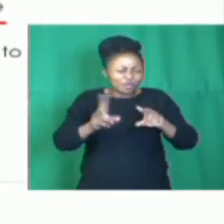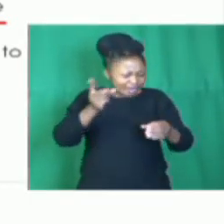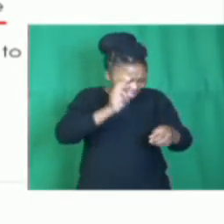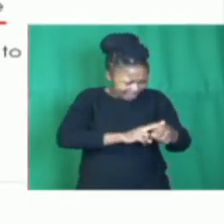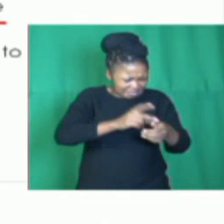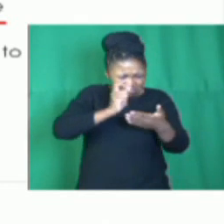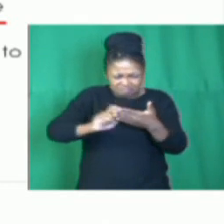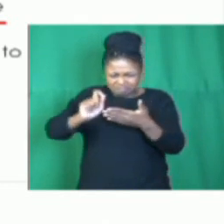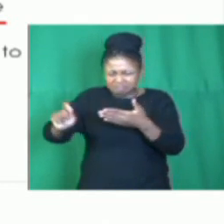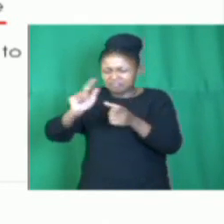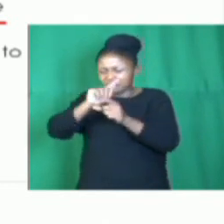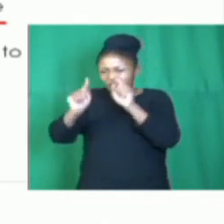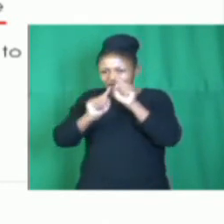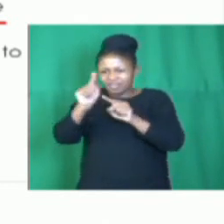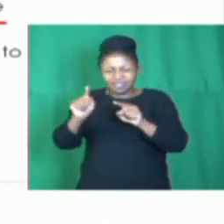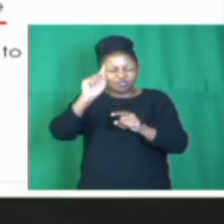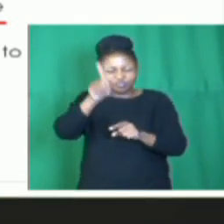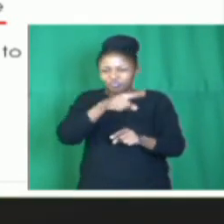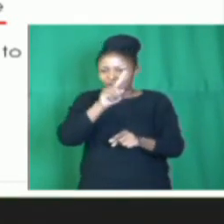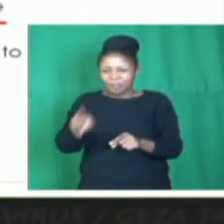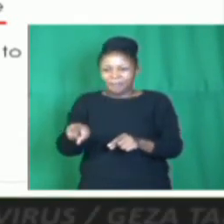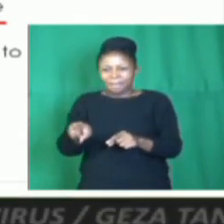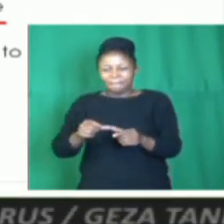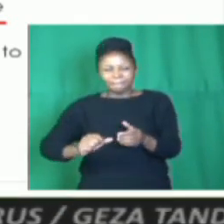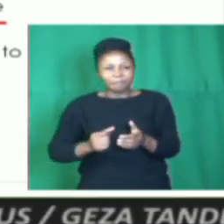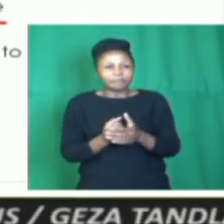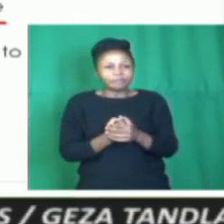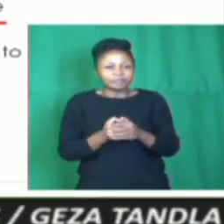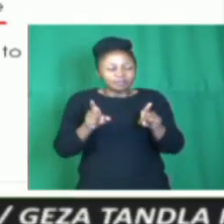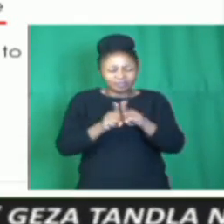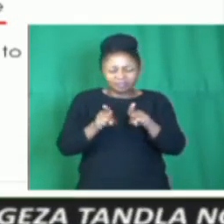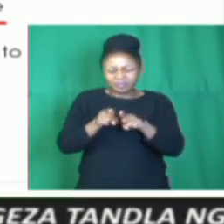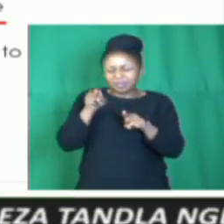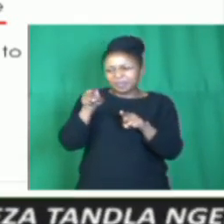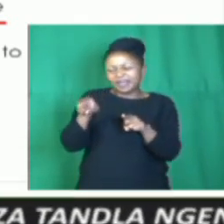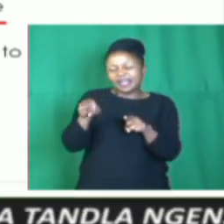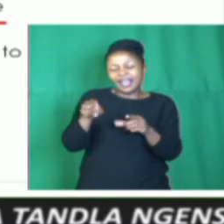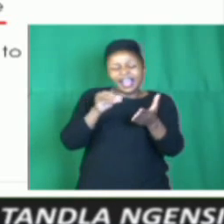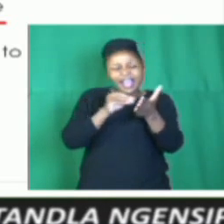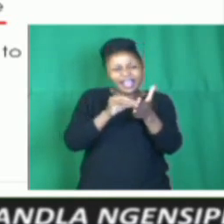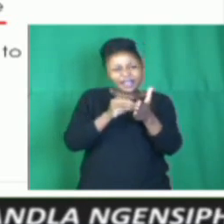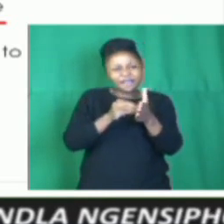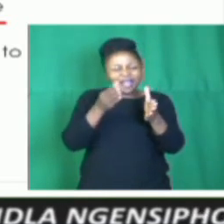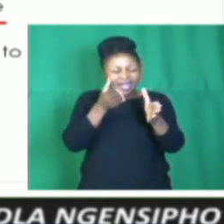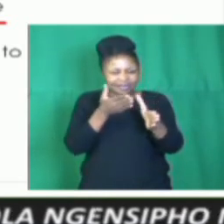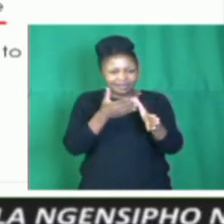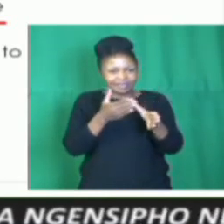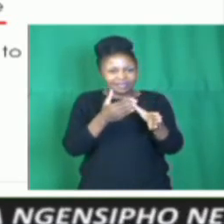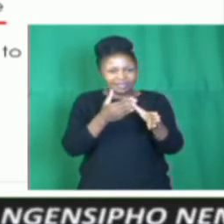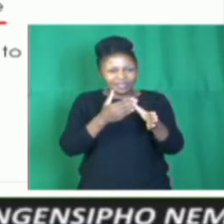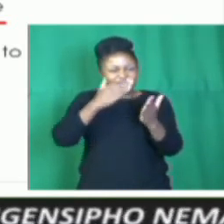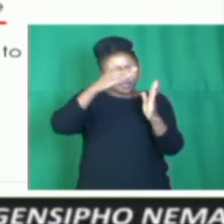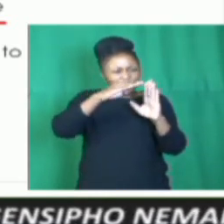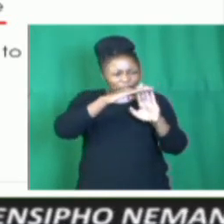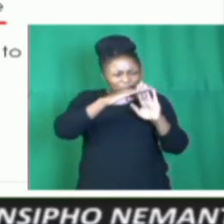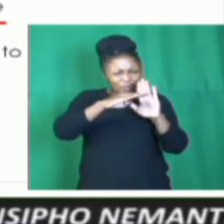Then again, my dear learner, in the passage, the answers usually come chronologically. What do I